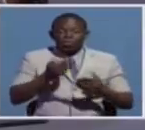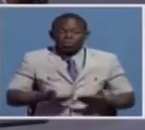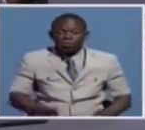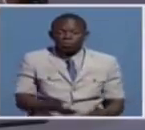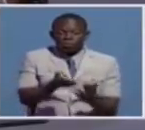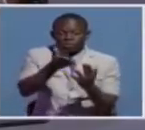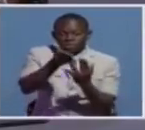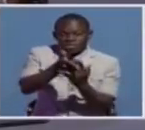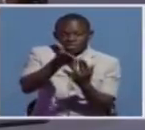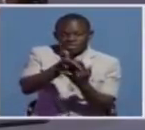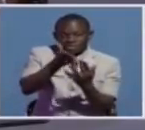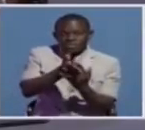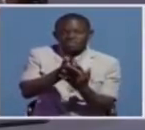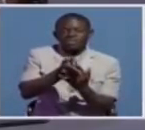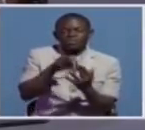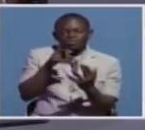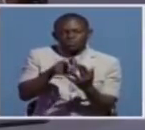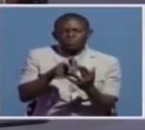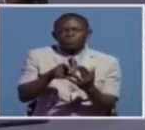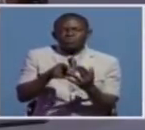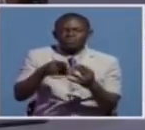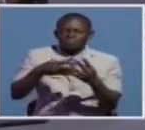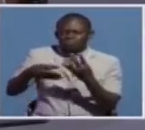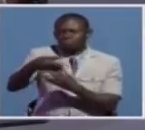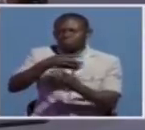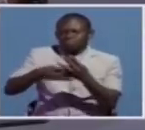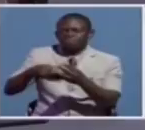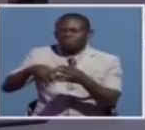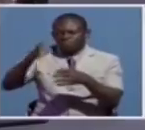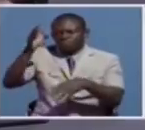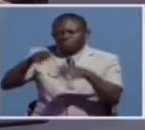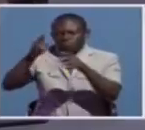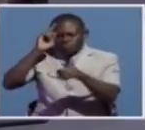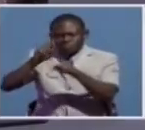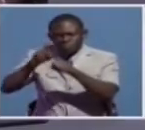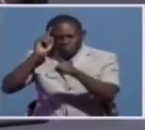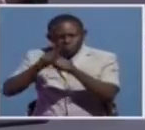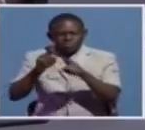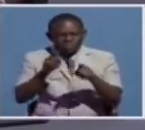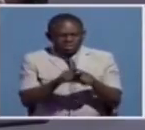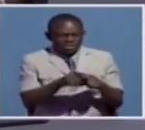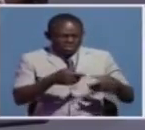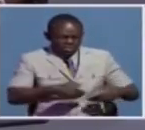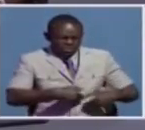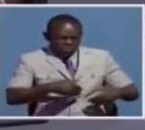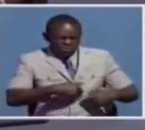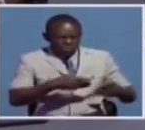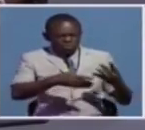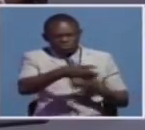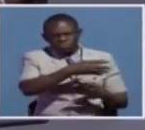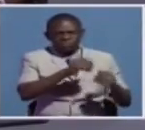Okay, it's like a transit point, and you talk to the big guys and also look after the small guys, the tail